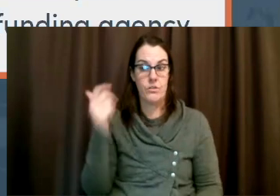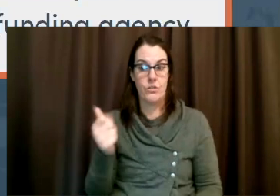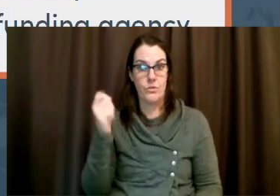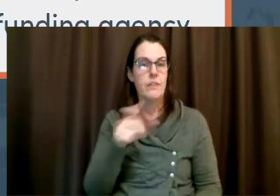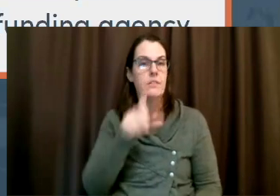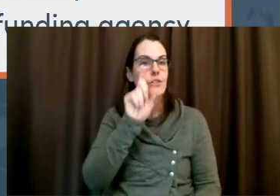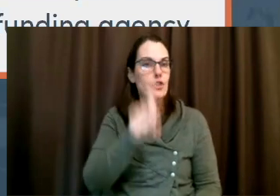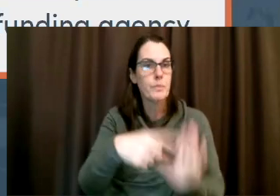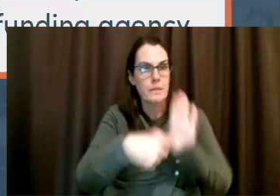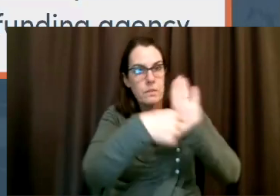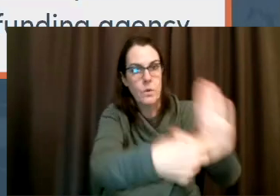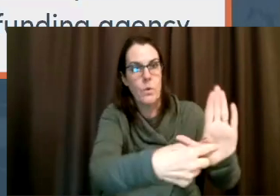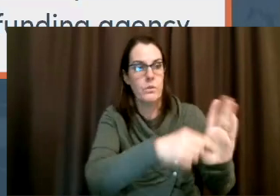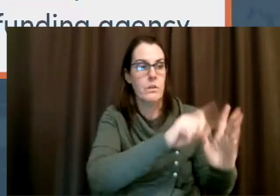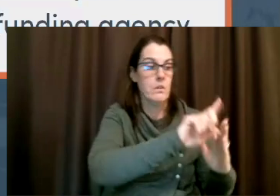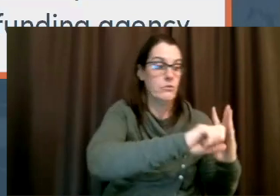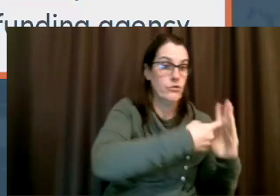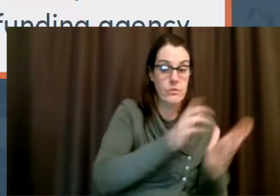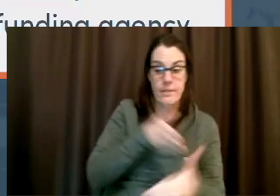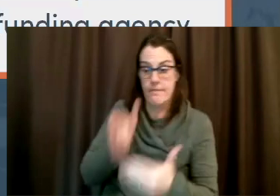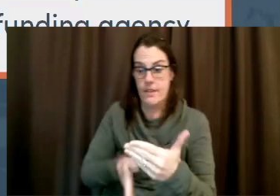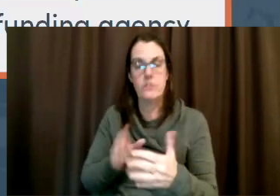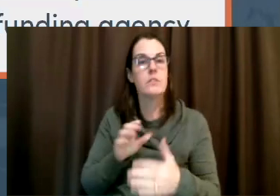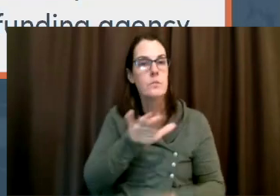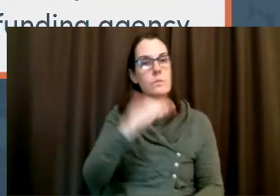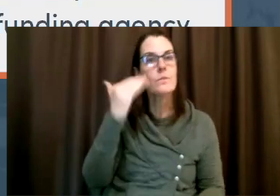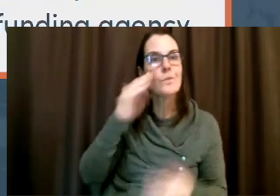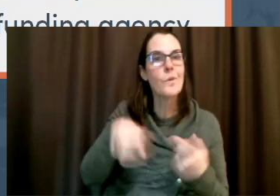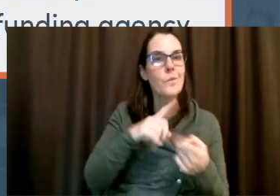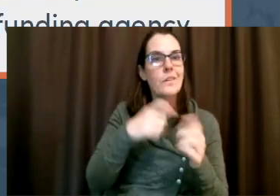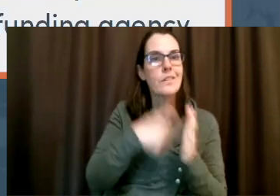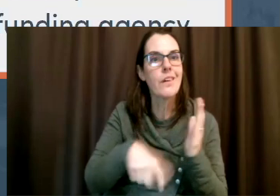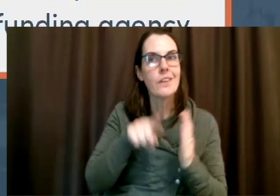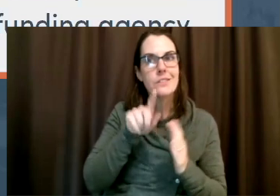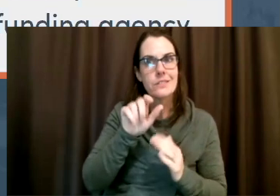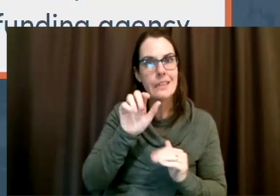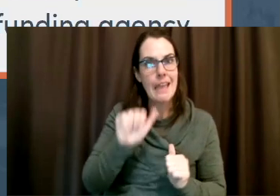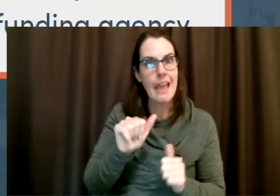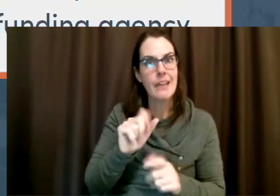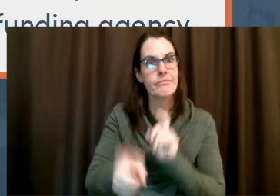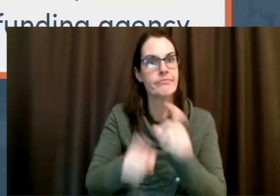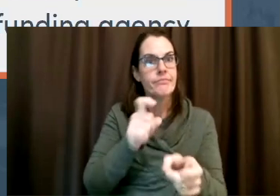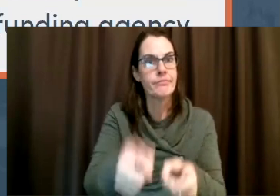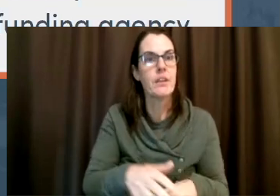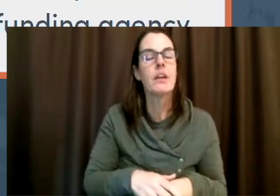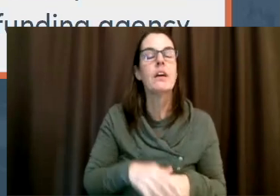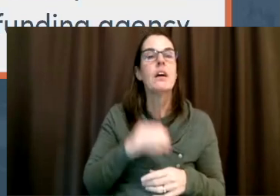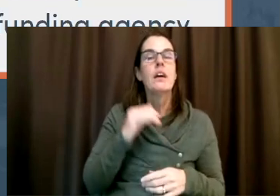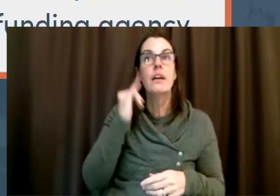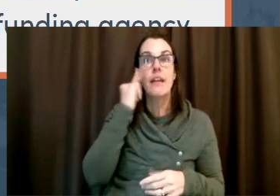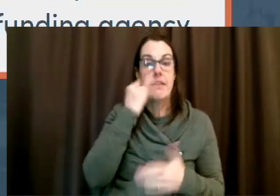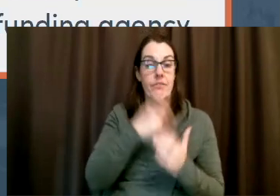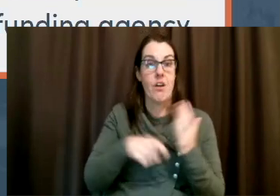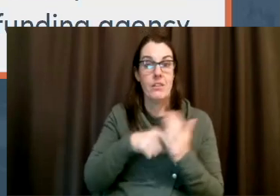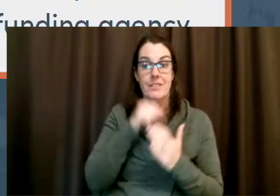that you know when costs are allocable, right? So any cost falling outside of the performance period is generally